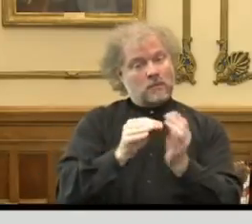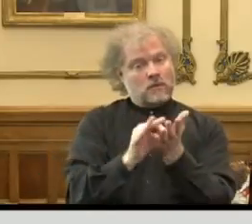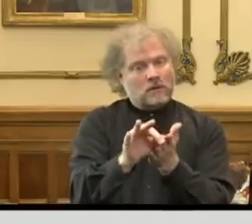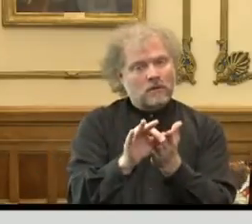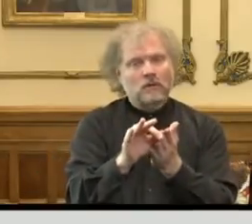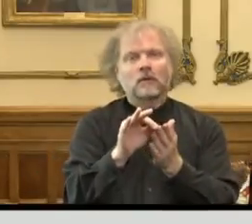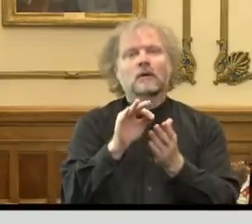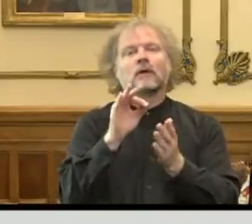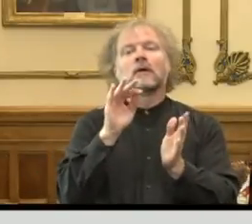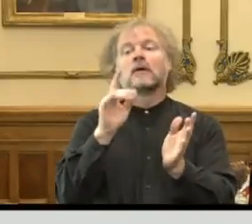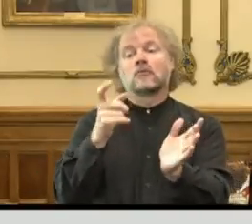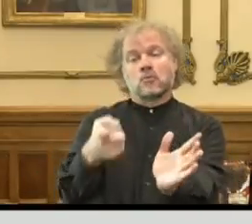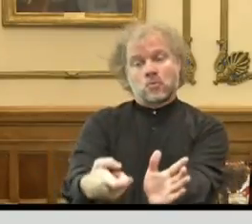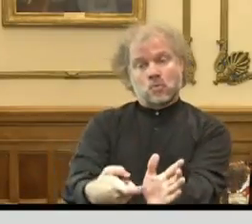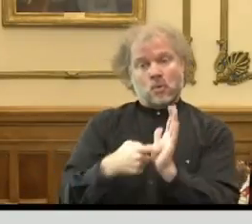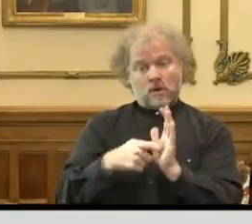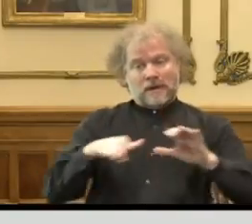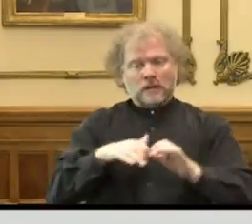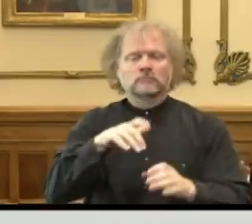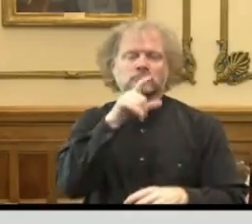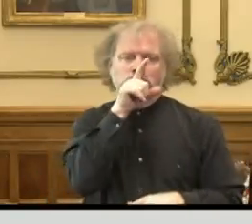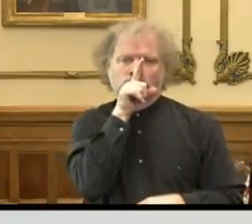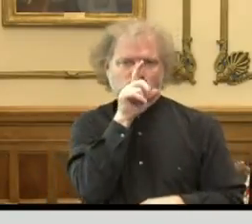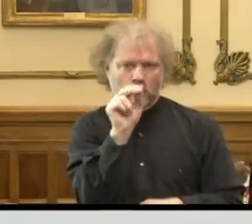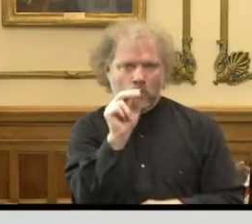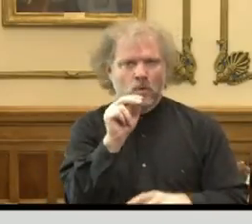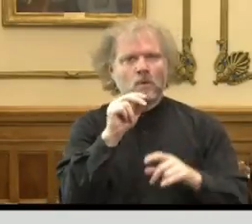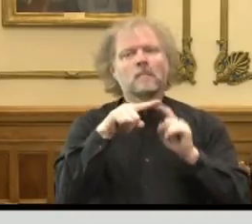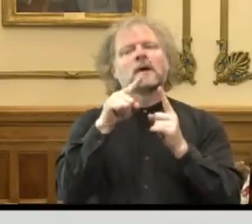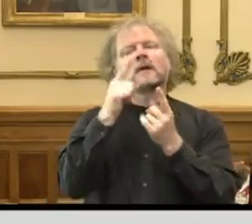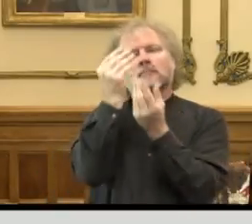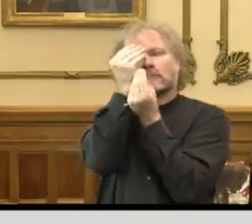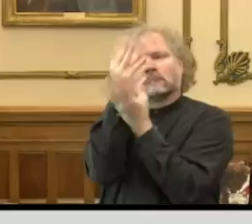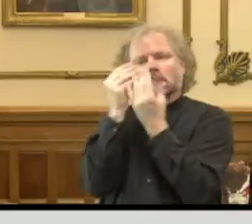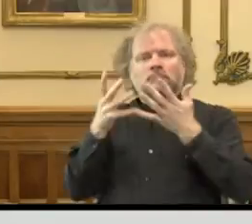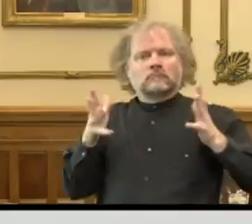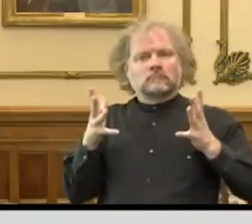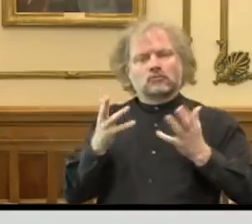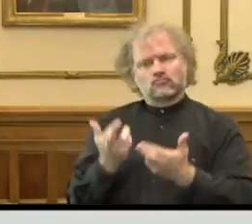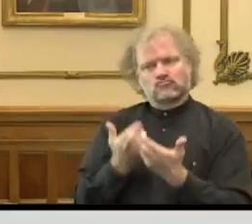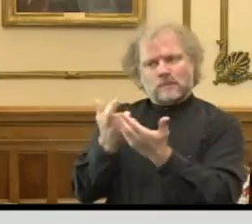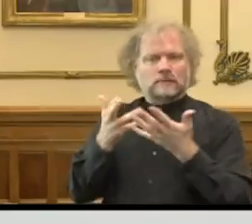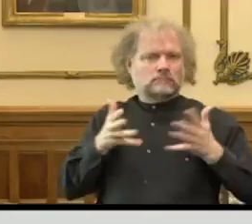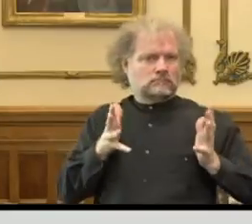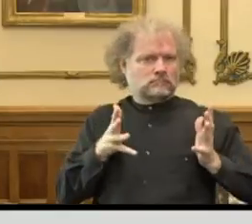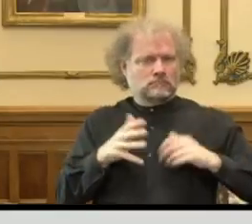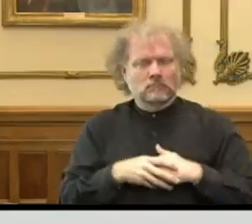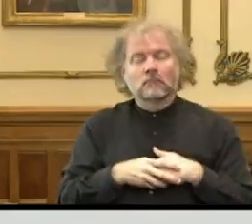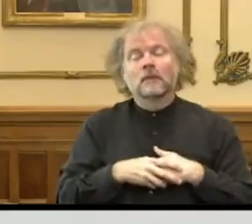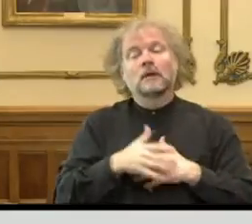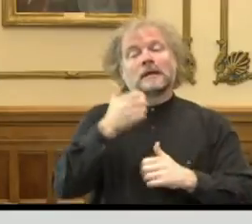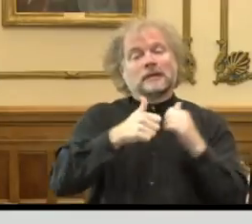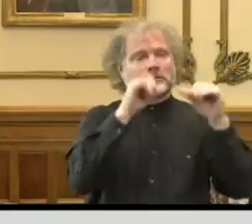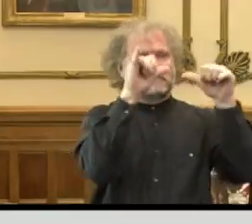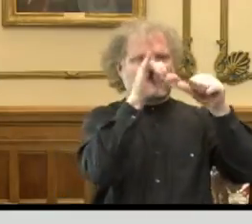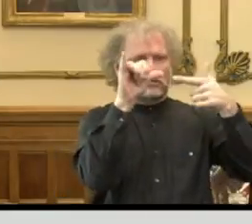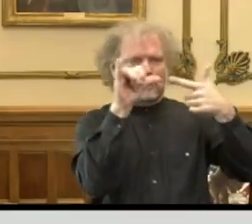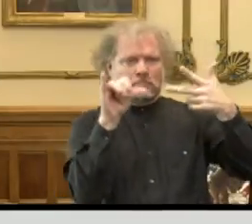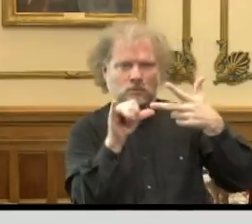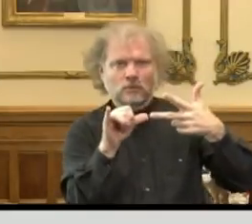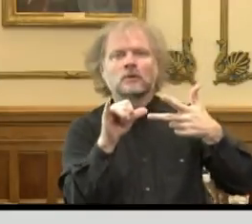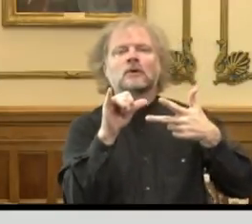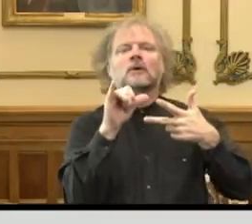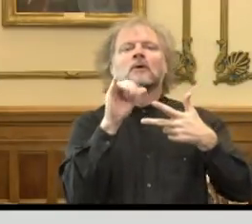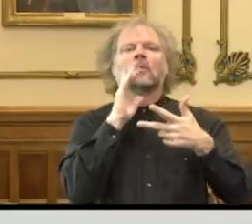a requirement of action, but it provides information and recommendations. Each metric will be assigned